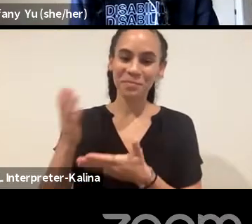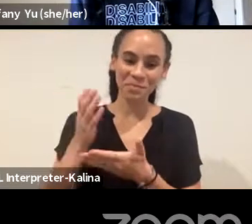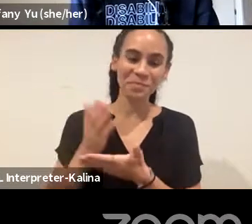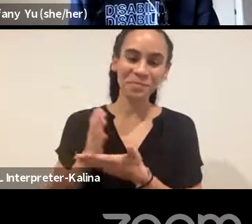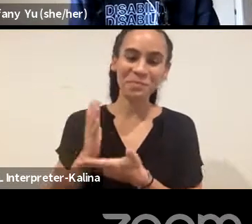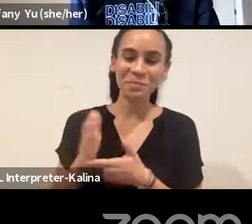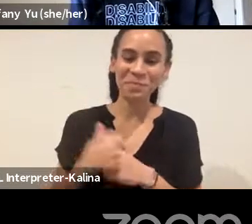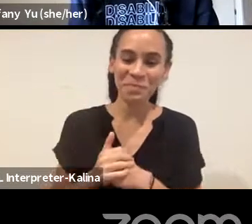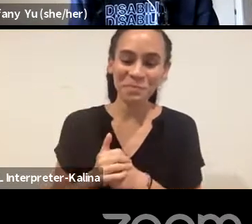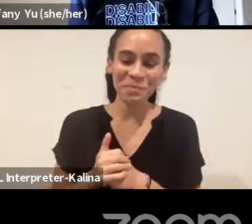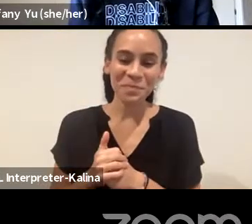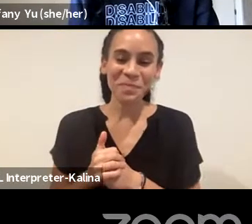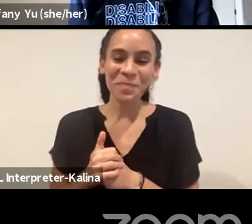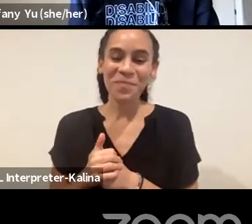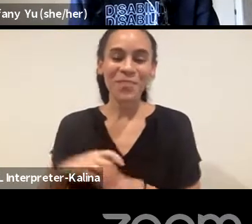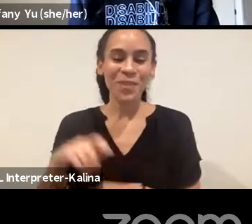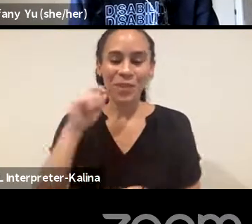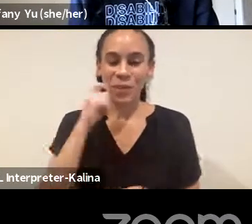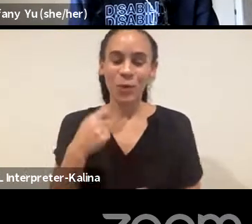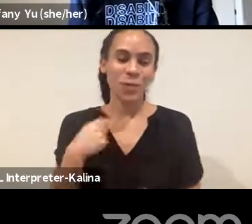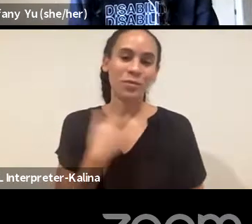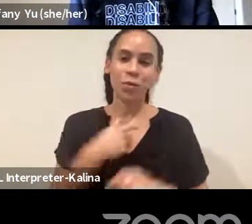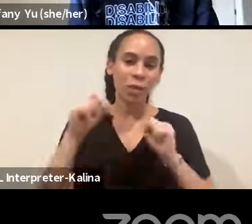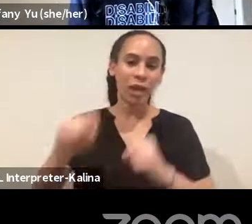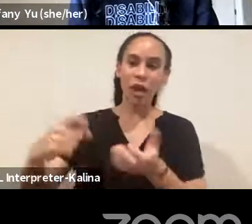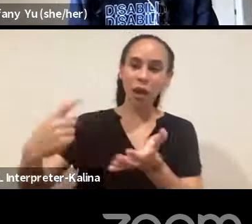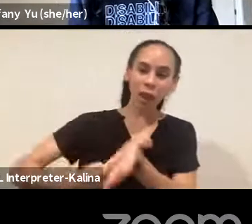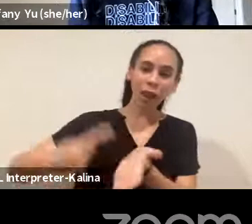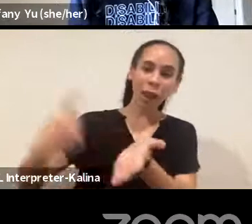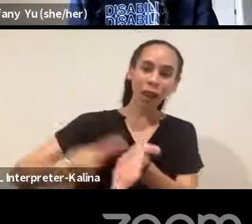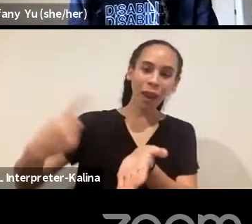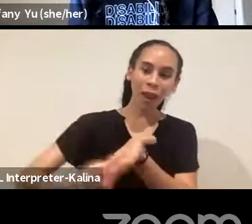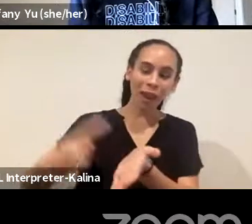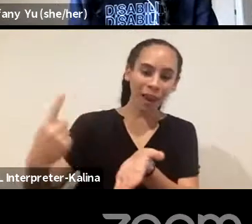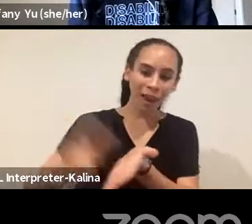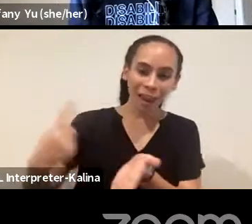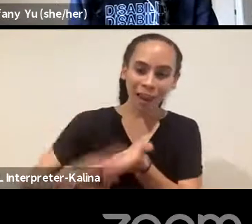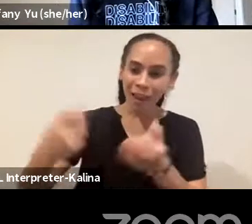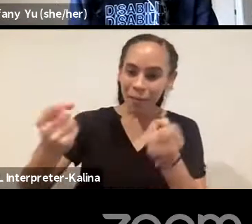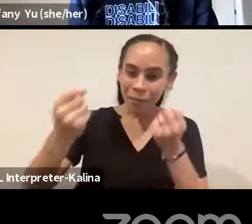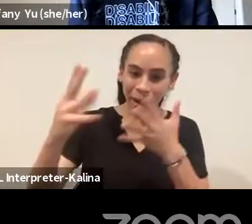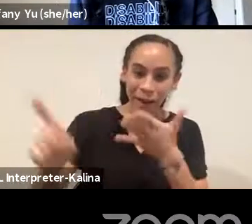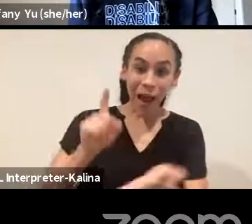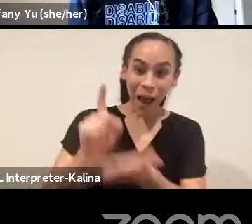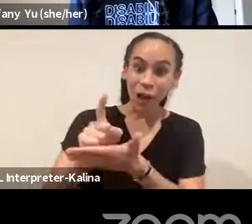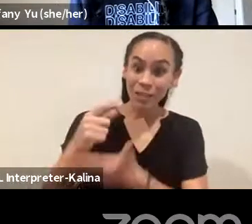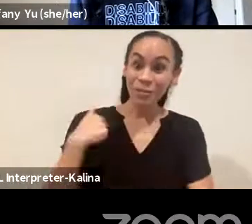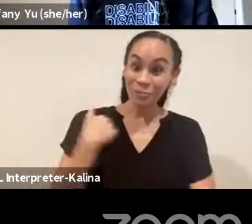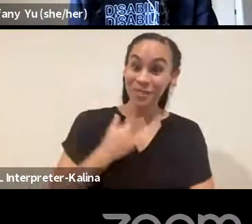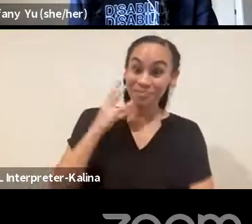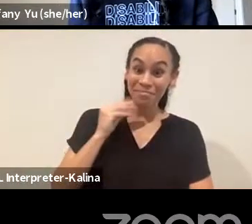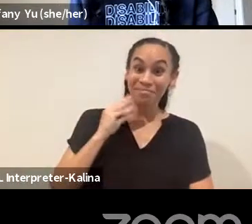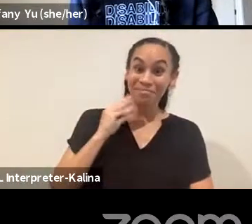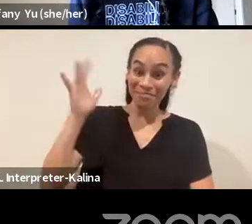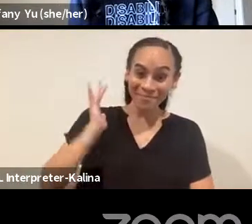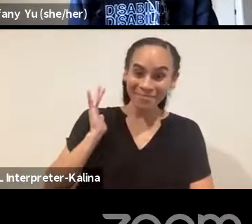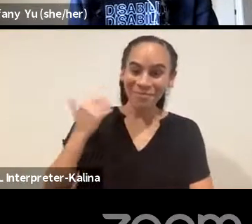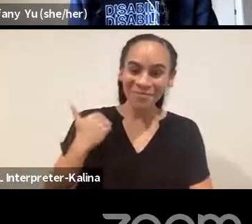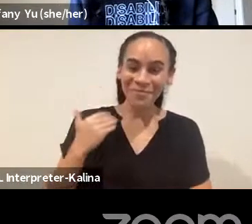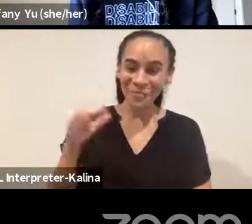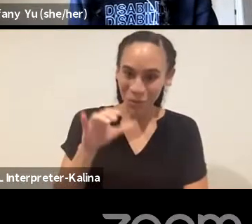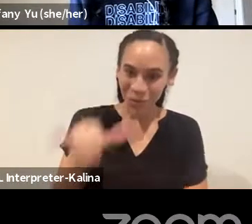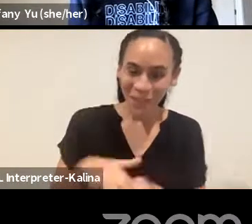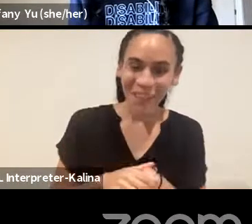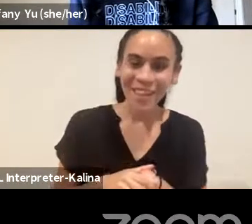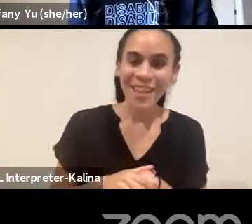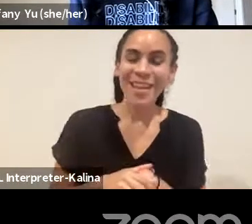Cool. We could talk for hours, you all. We have talked for hours, and each of you has been an ally for me in